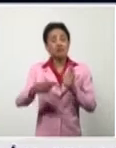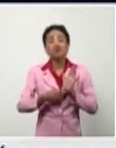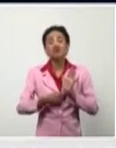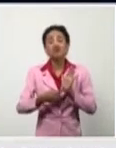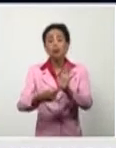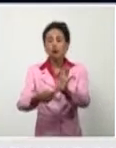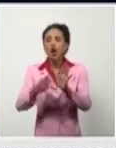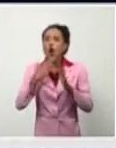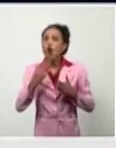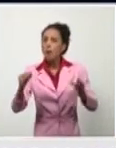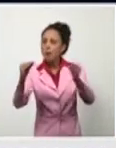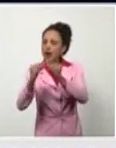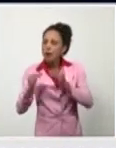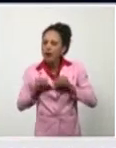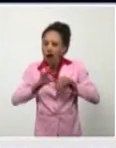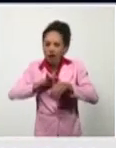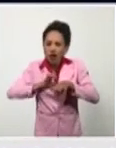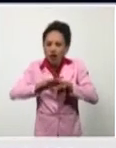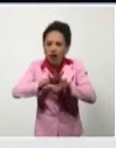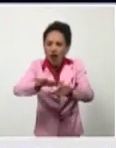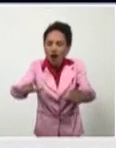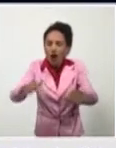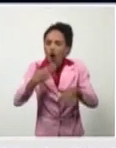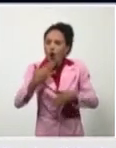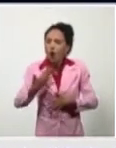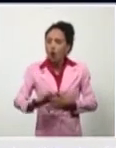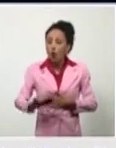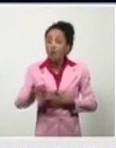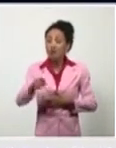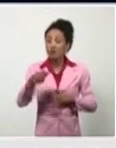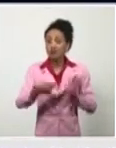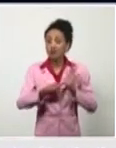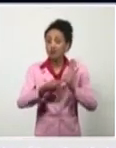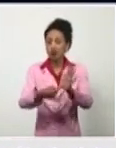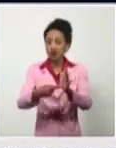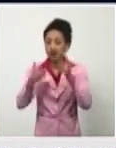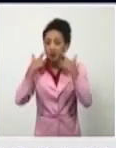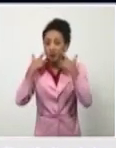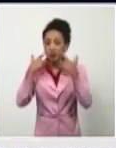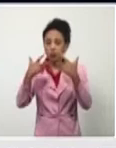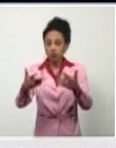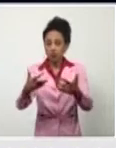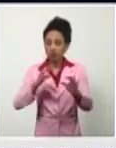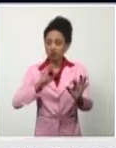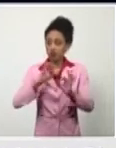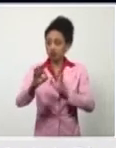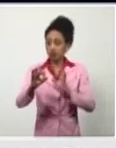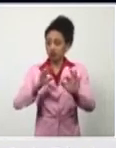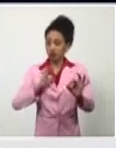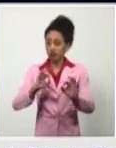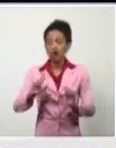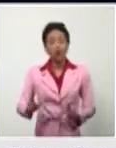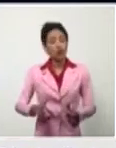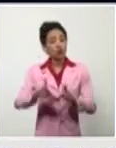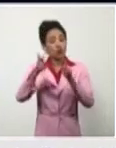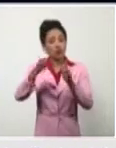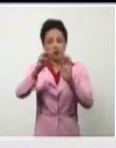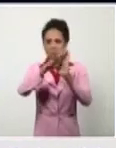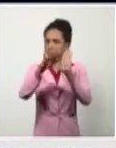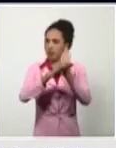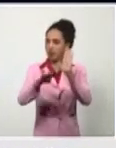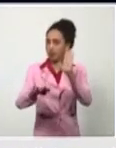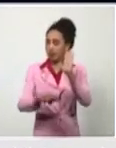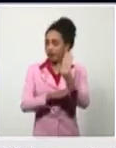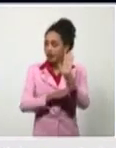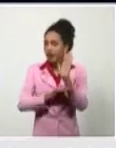And this shows the way this disease is spread and the importance of enforcement of the measures that have been